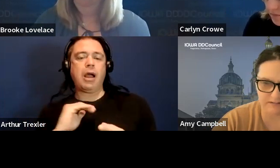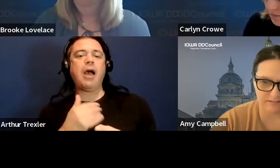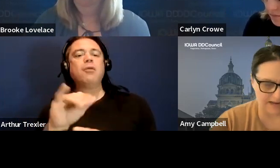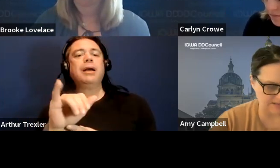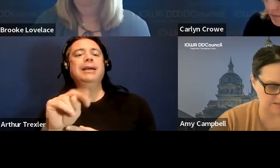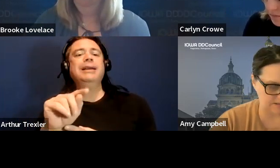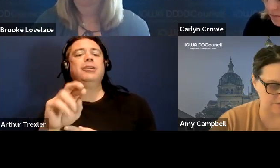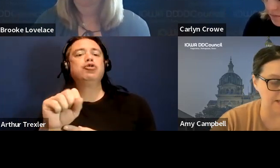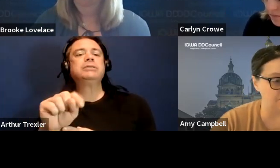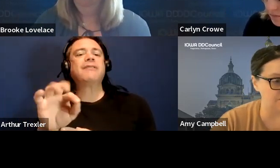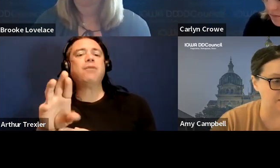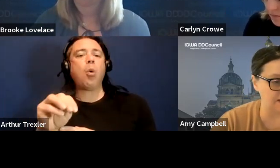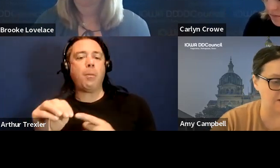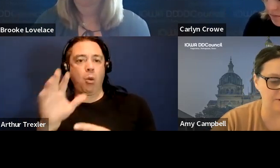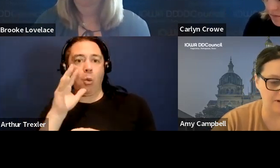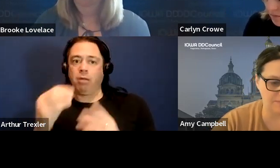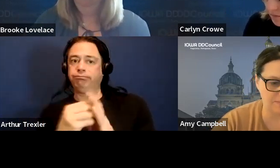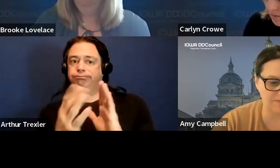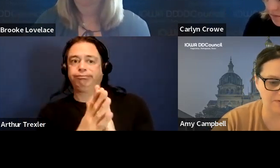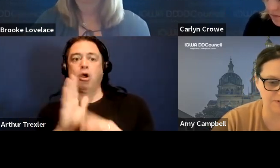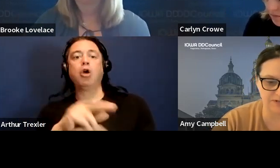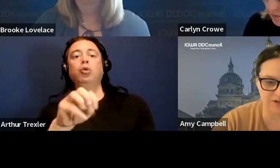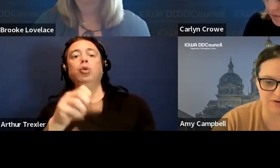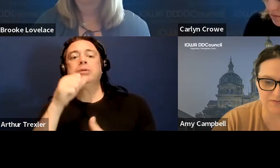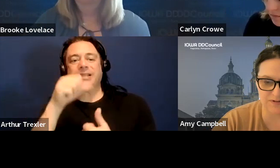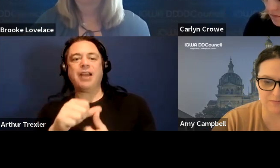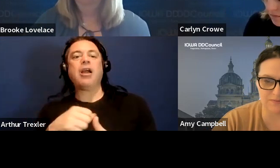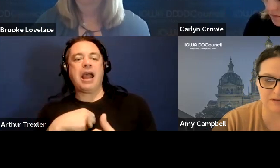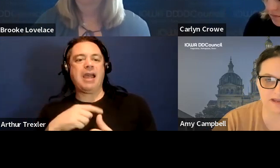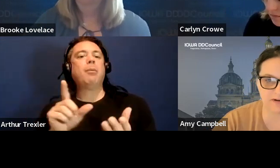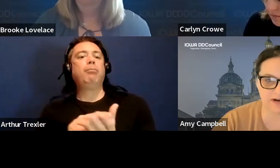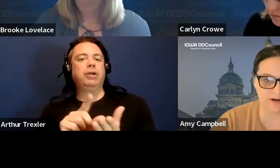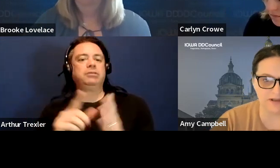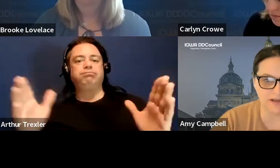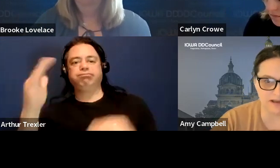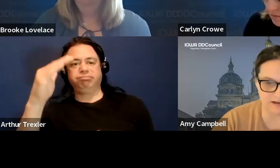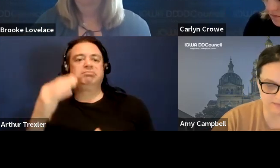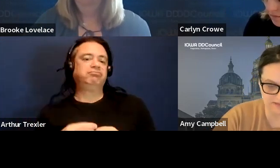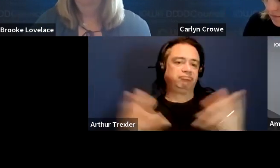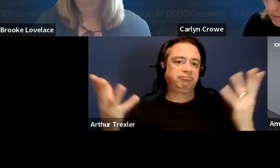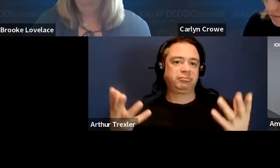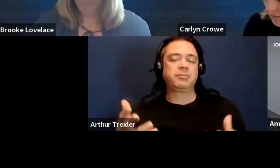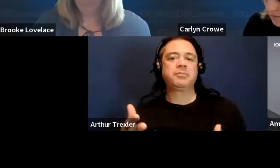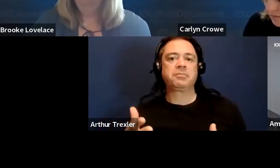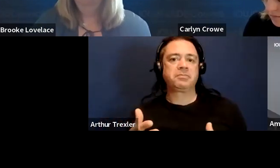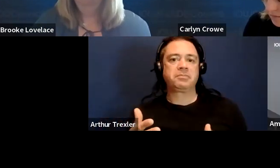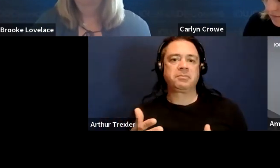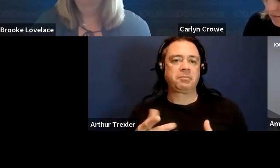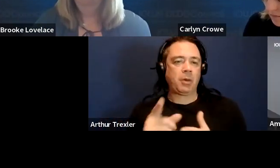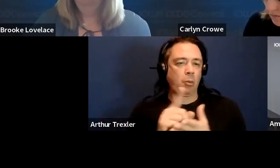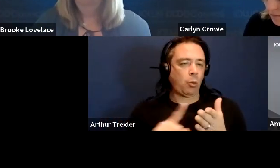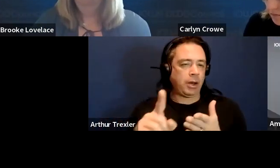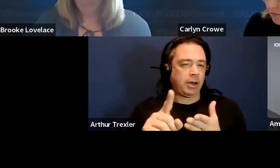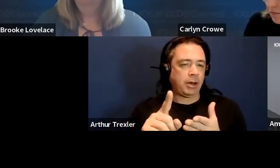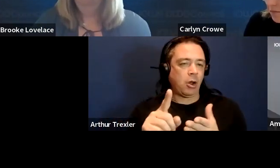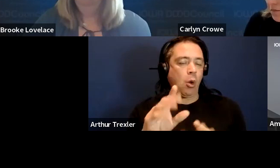our next newsletter that's coming out, the print version, the longer version will be coming out here in the next week. It'll